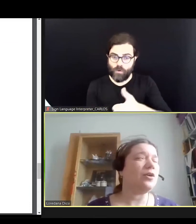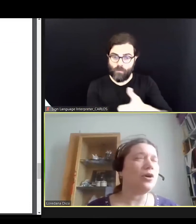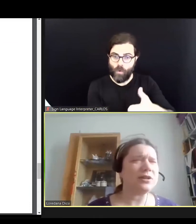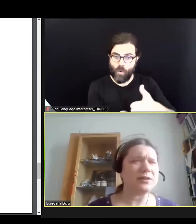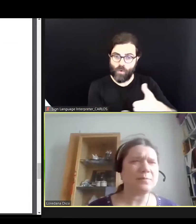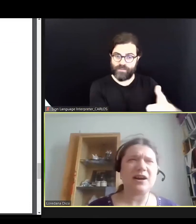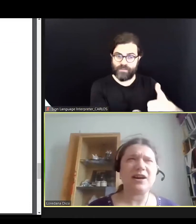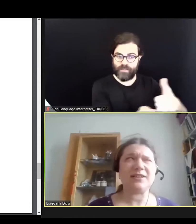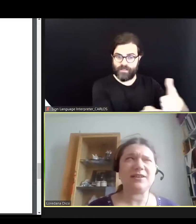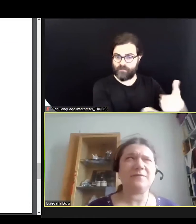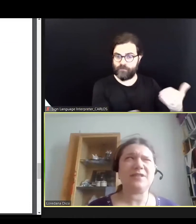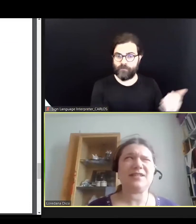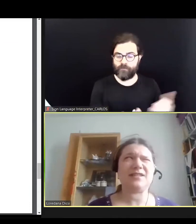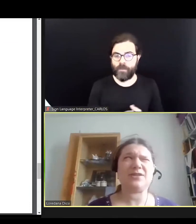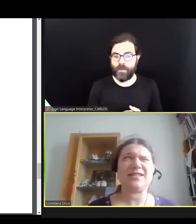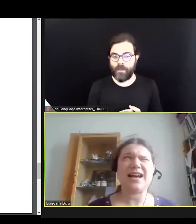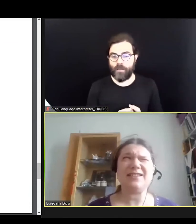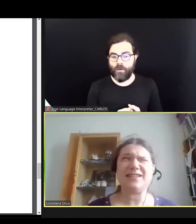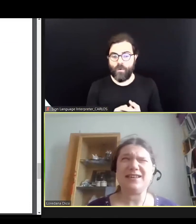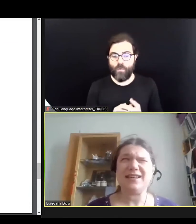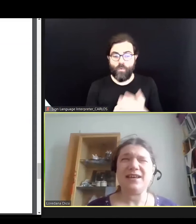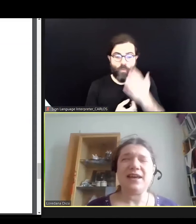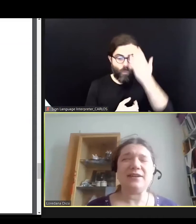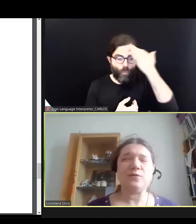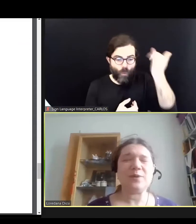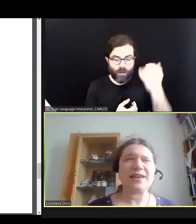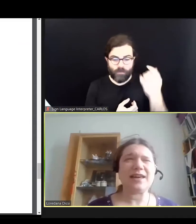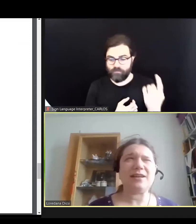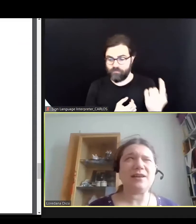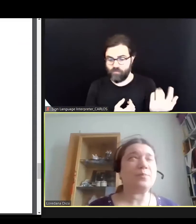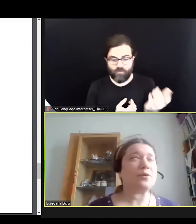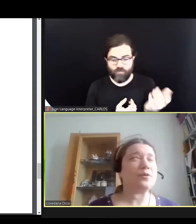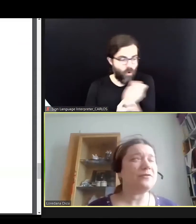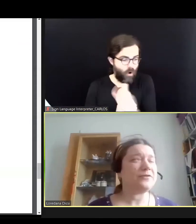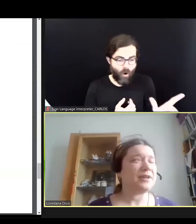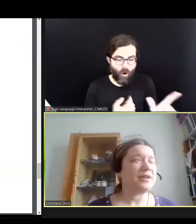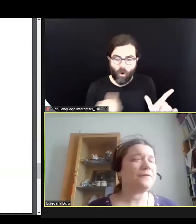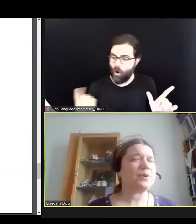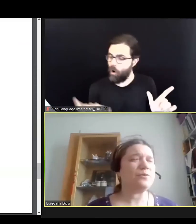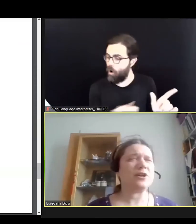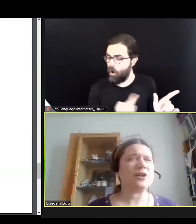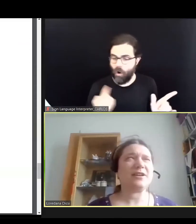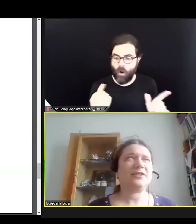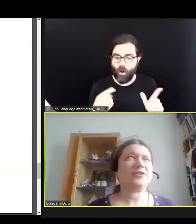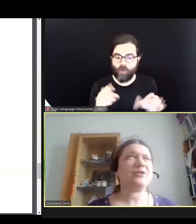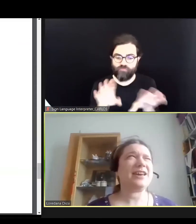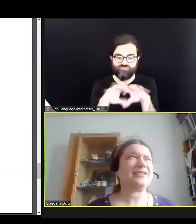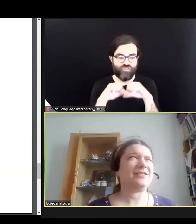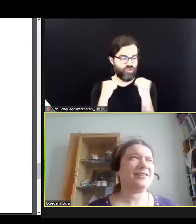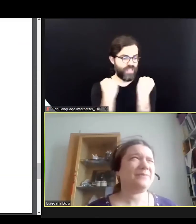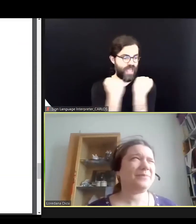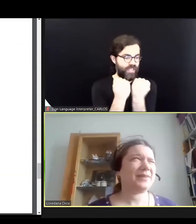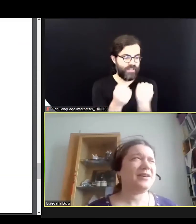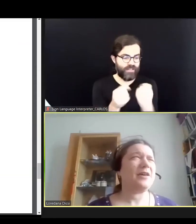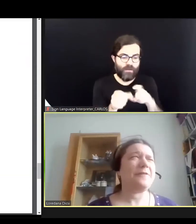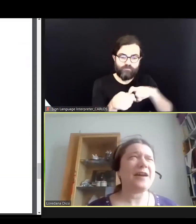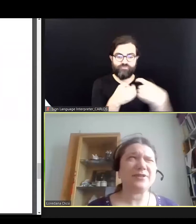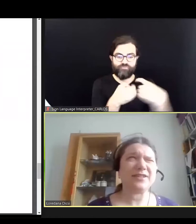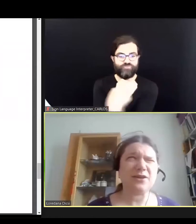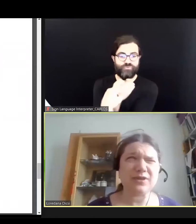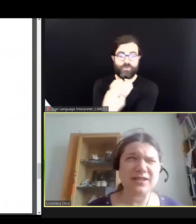provide the necessary investment that the nation, the ministries,